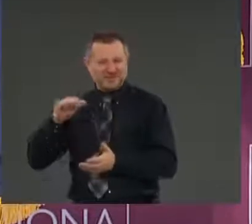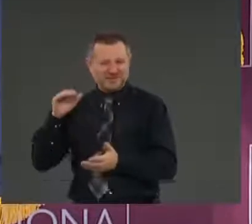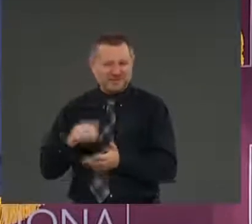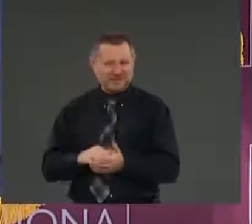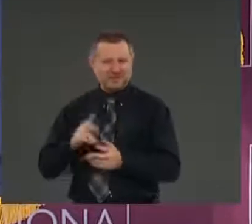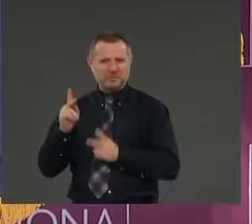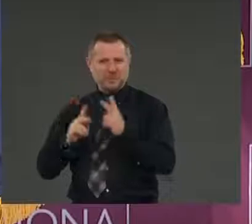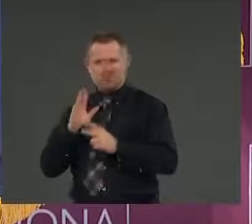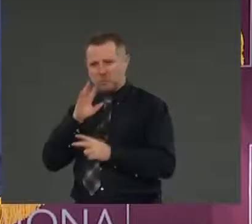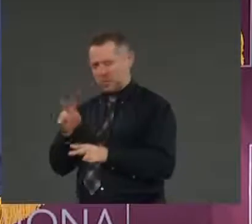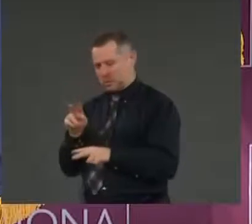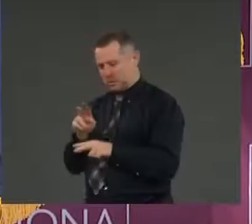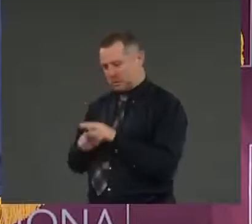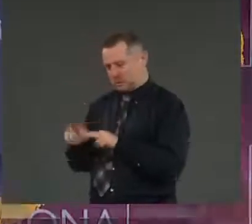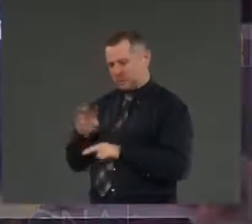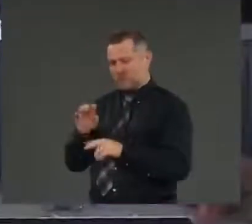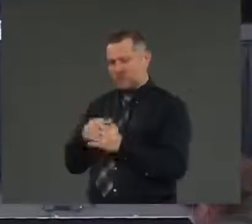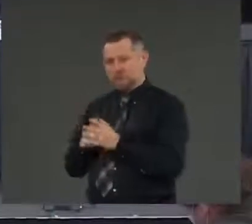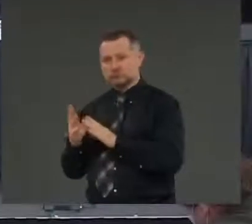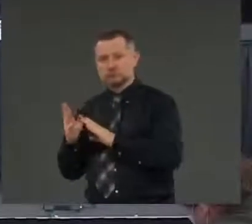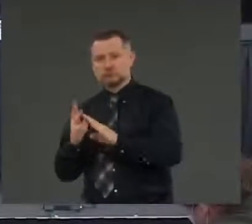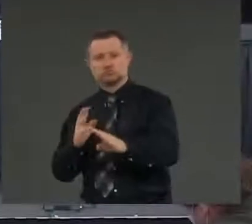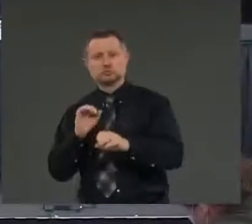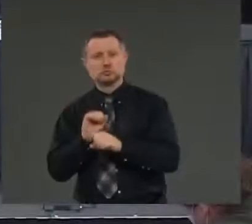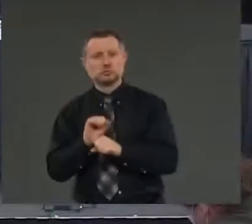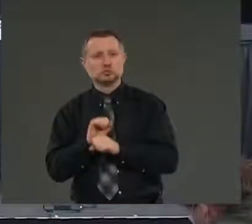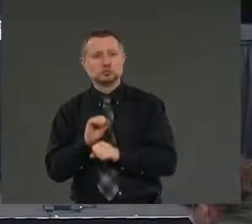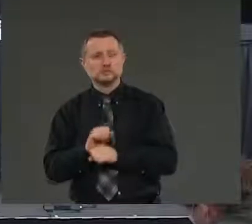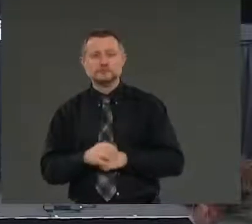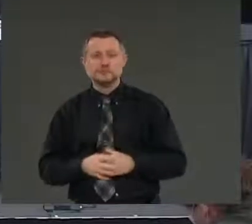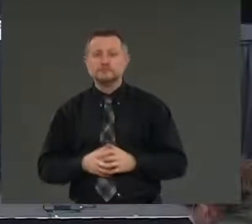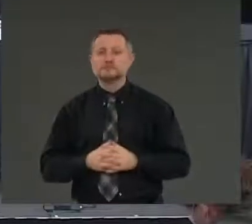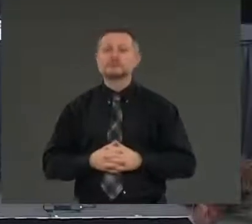Is it the biggest challenge? Because we've mentioned these superseding events, and